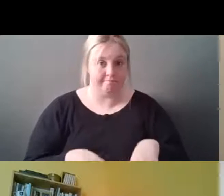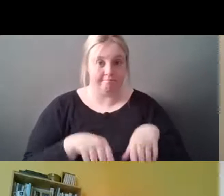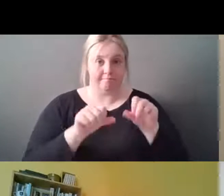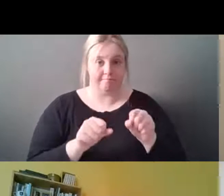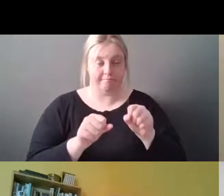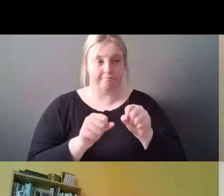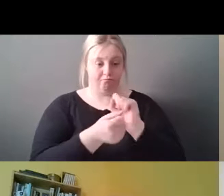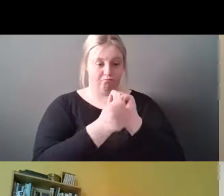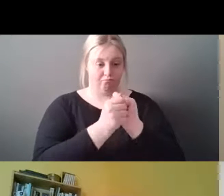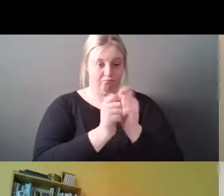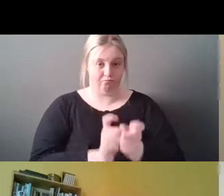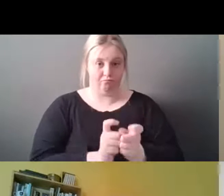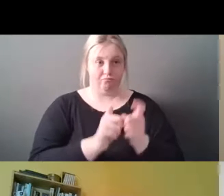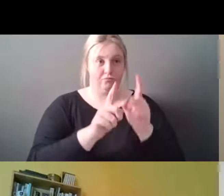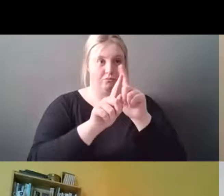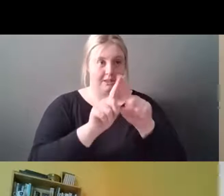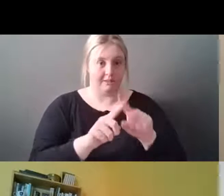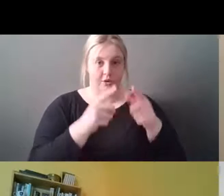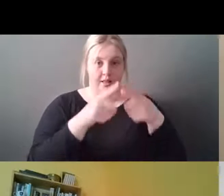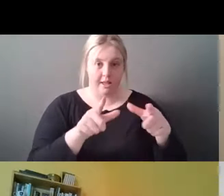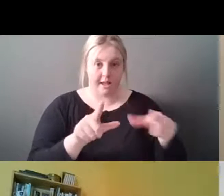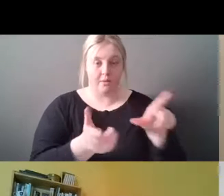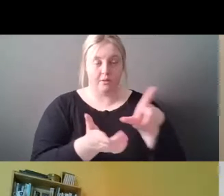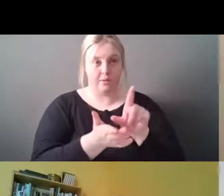in a different language, to make it